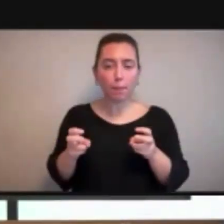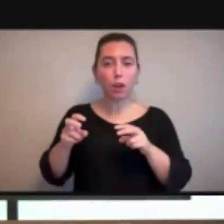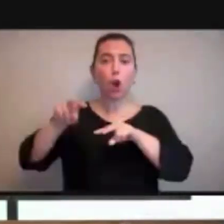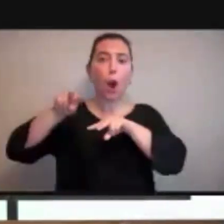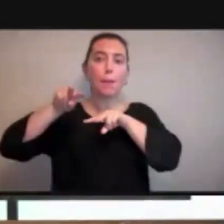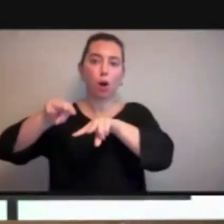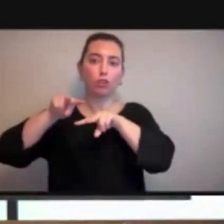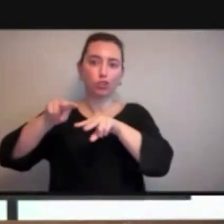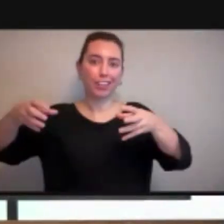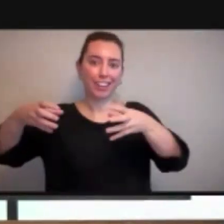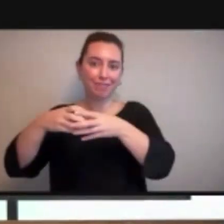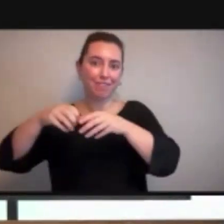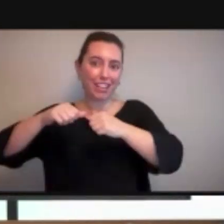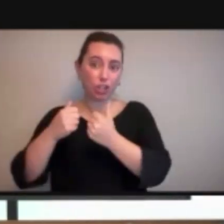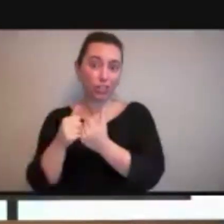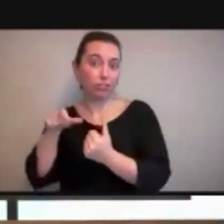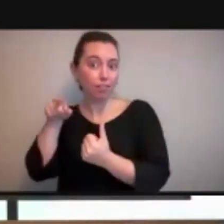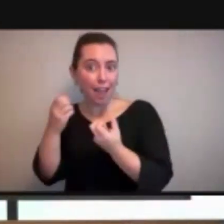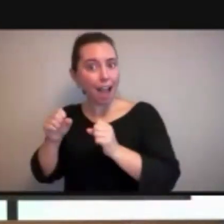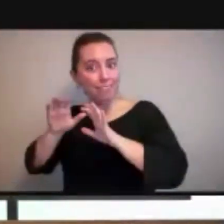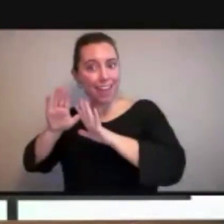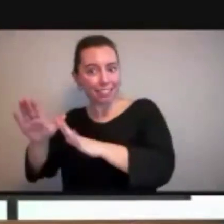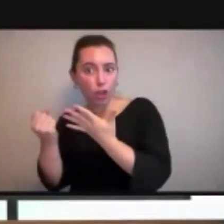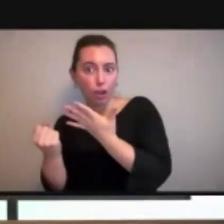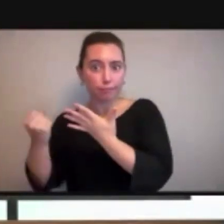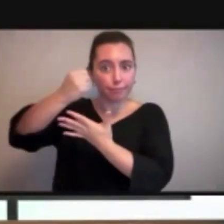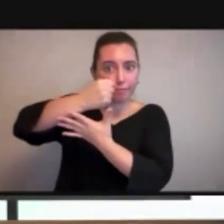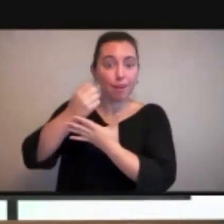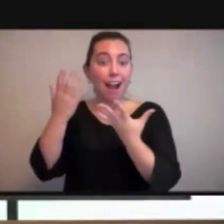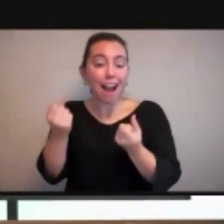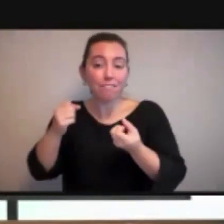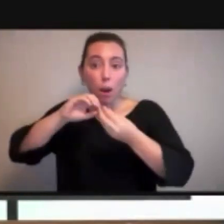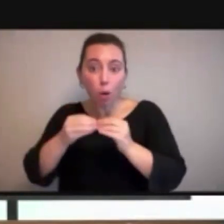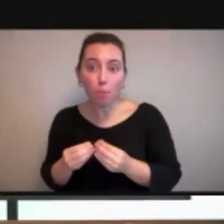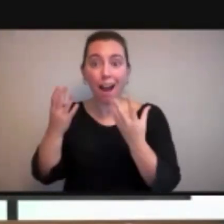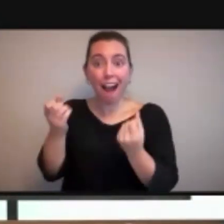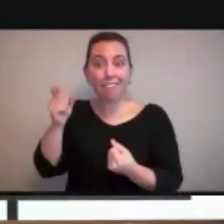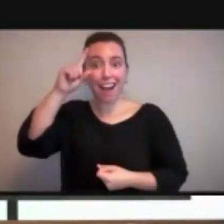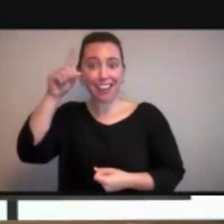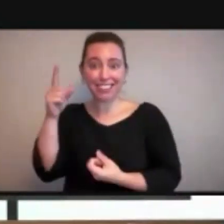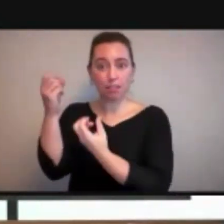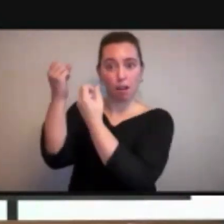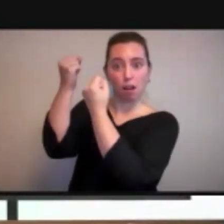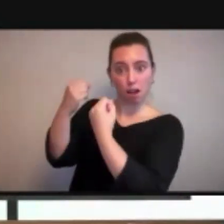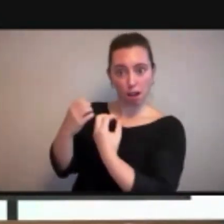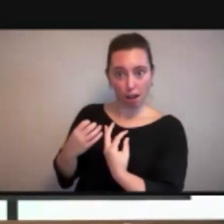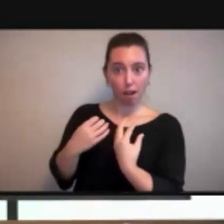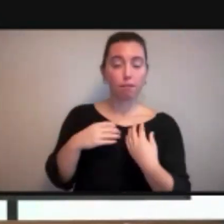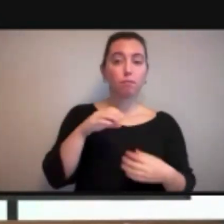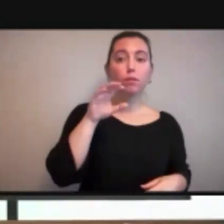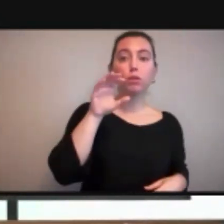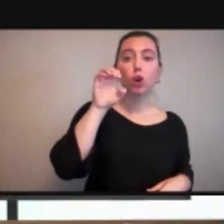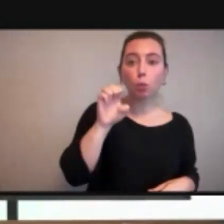are asking us, or what they are having problems or challenges with, and also input from the European Commission, who is